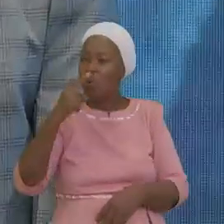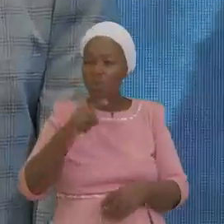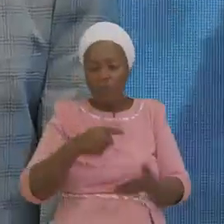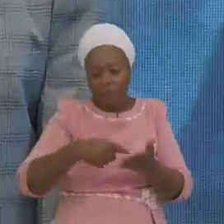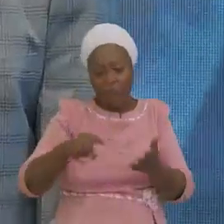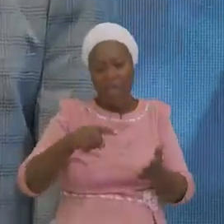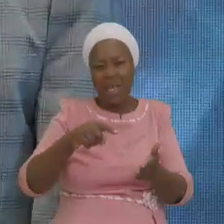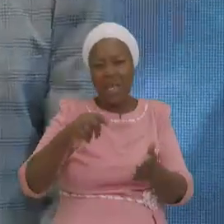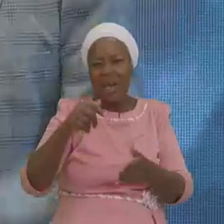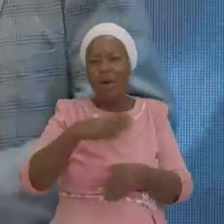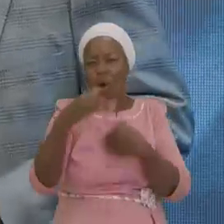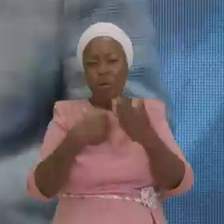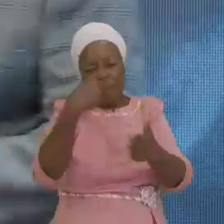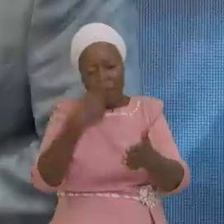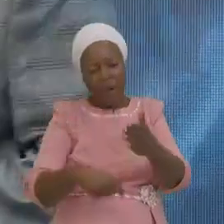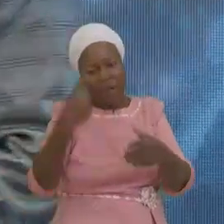price for my salvation.